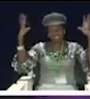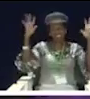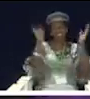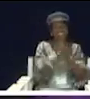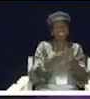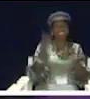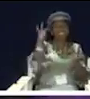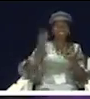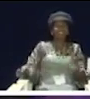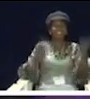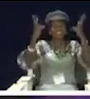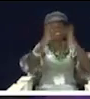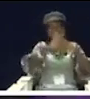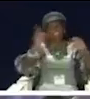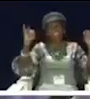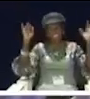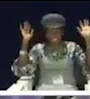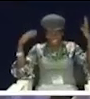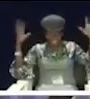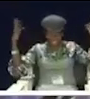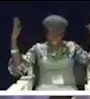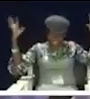That was explosive.